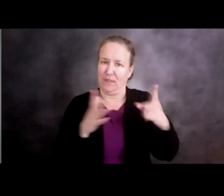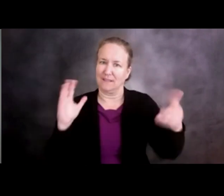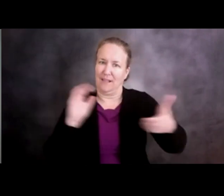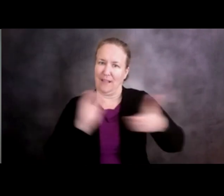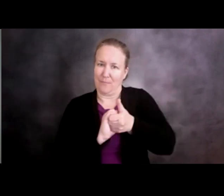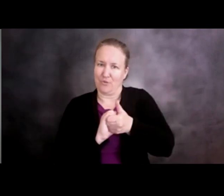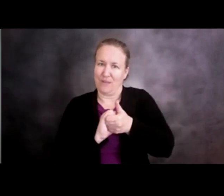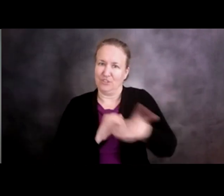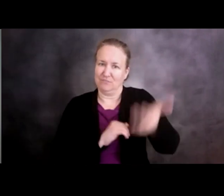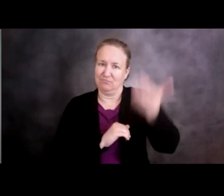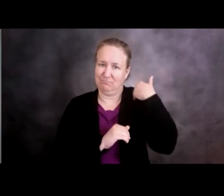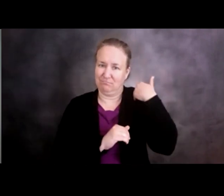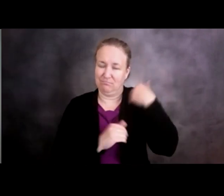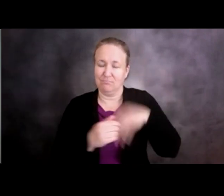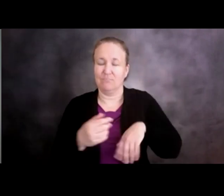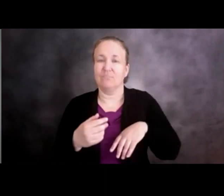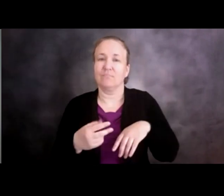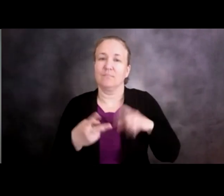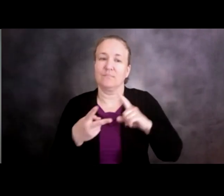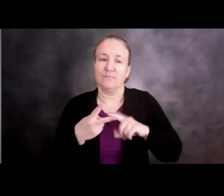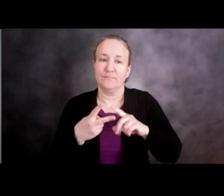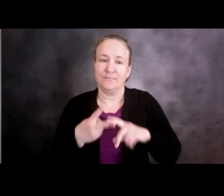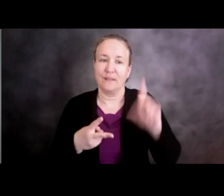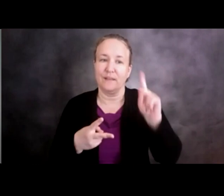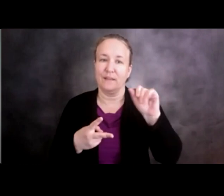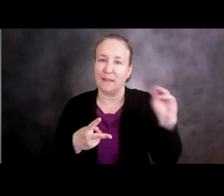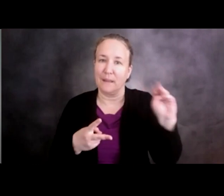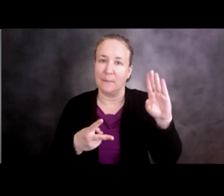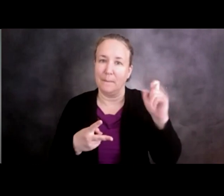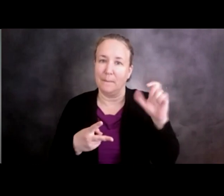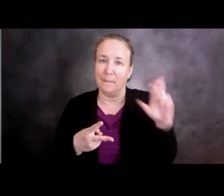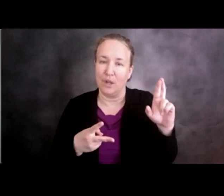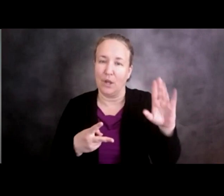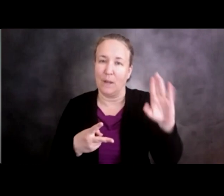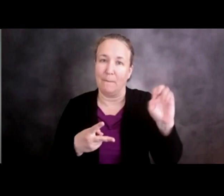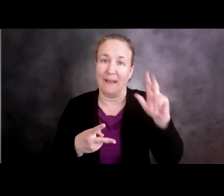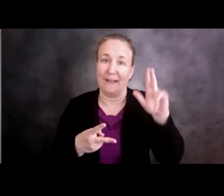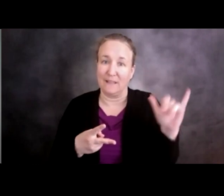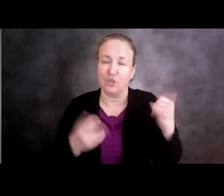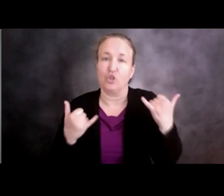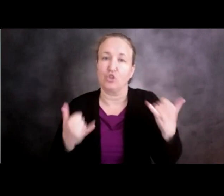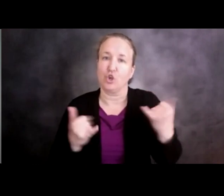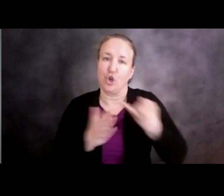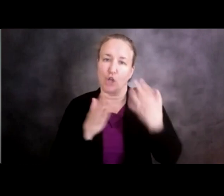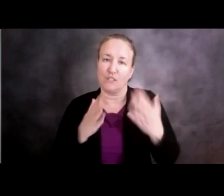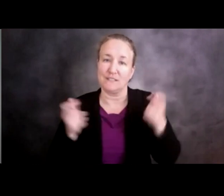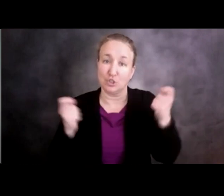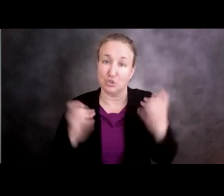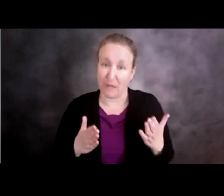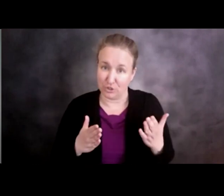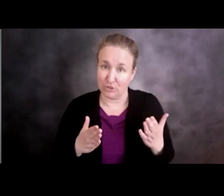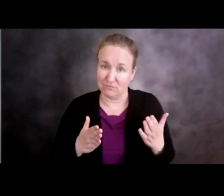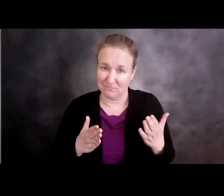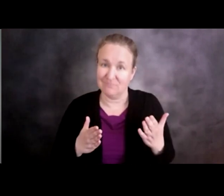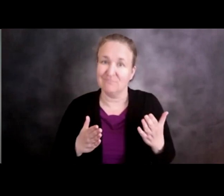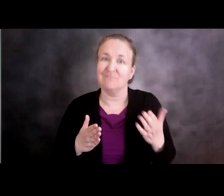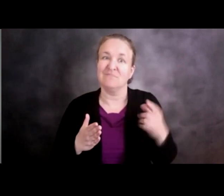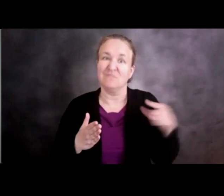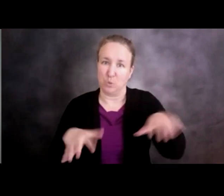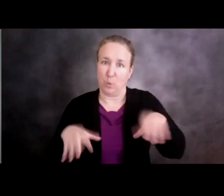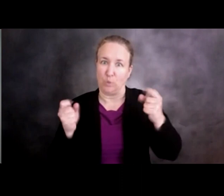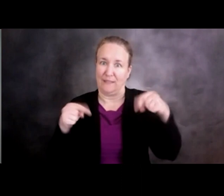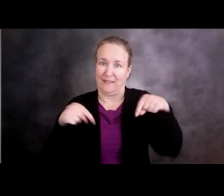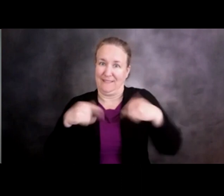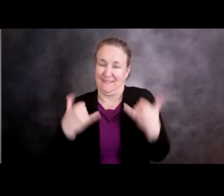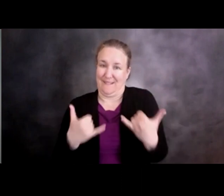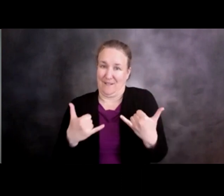ago, Kim Bear Bailey, current artistic director of the company, who's making this happen now,